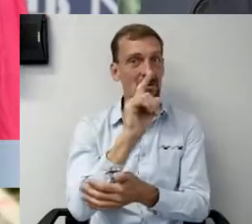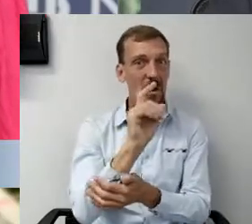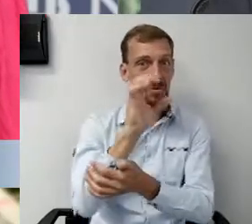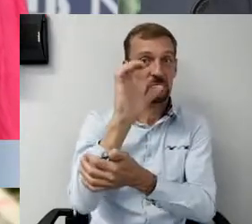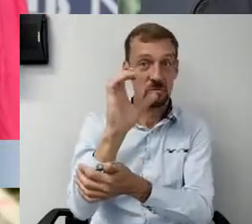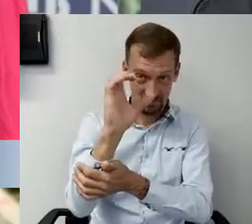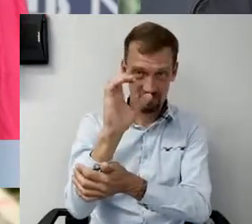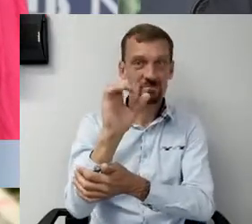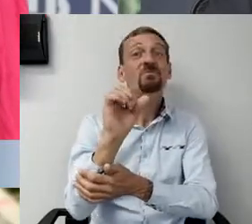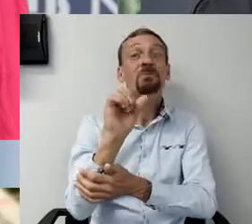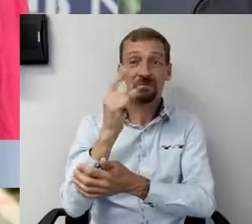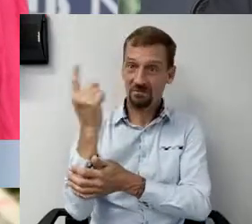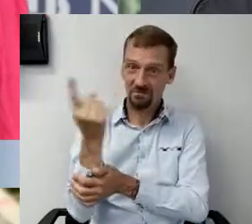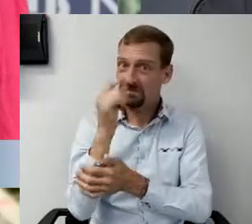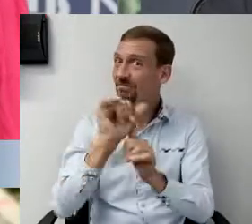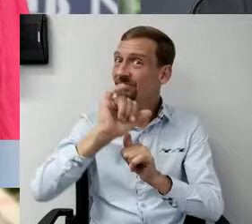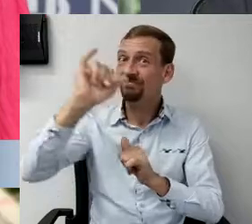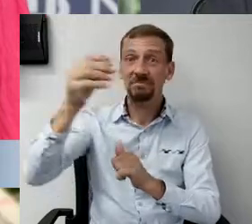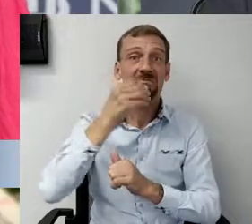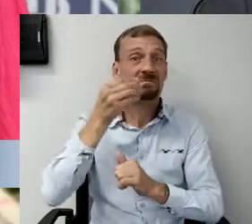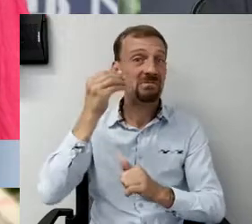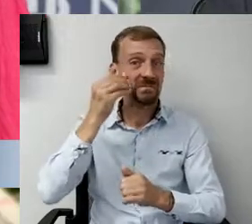and we were consistently running at that.